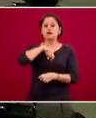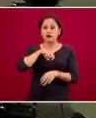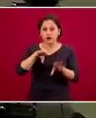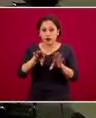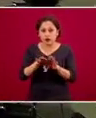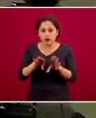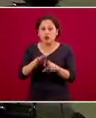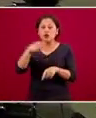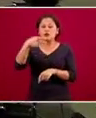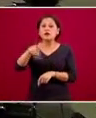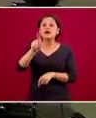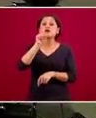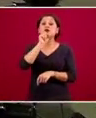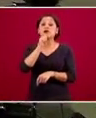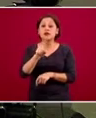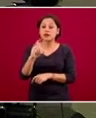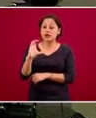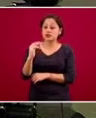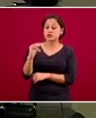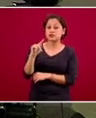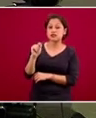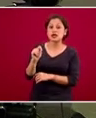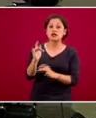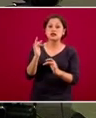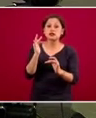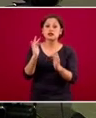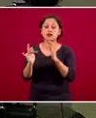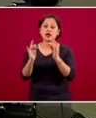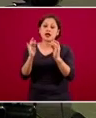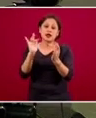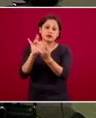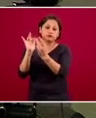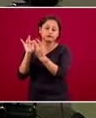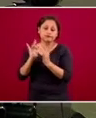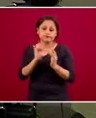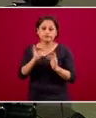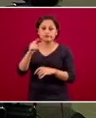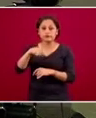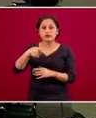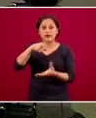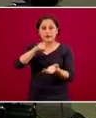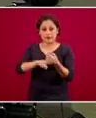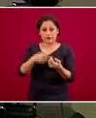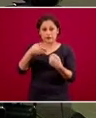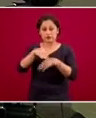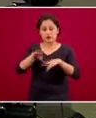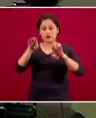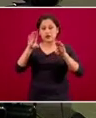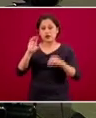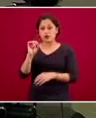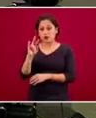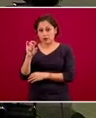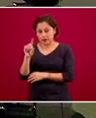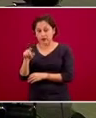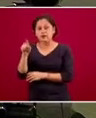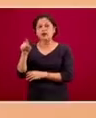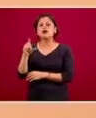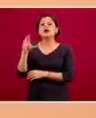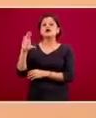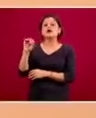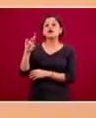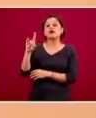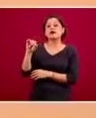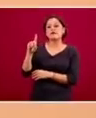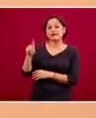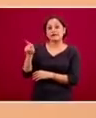that are happening within these human clinics, because all of us need to talk, including the medical practitioners and the